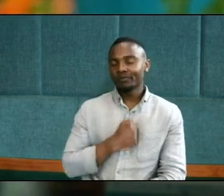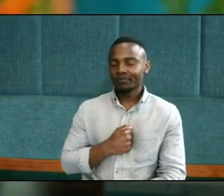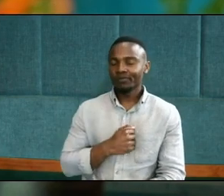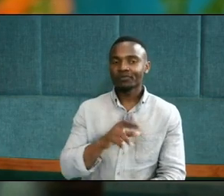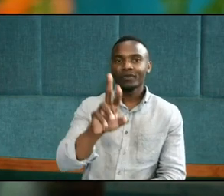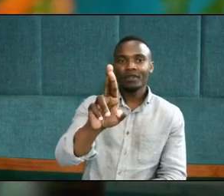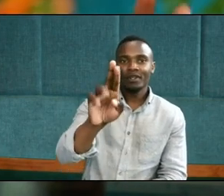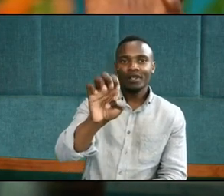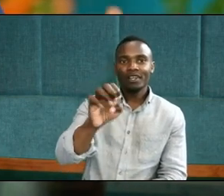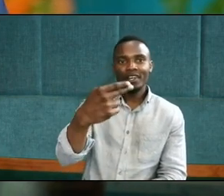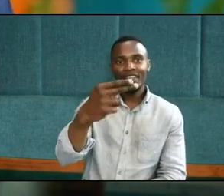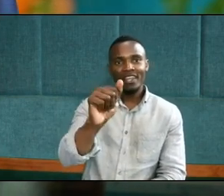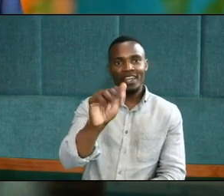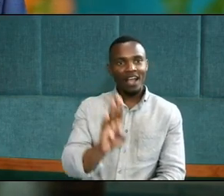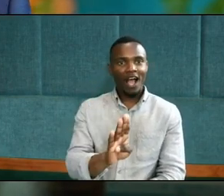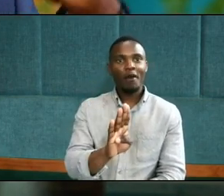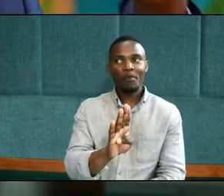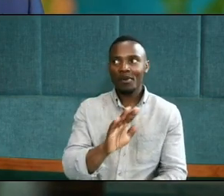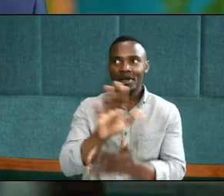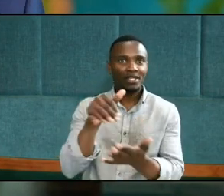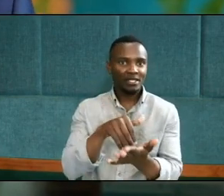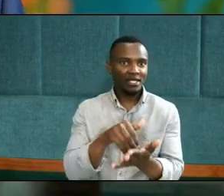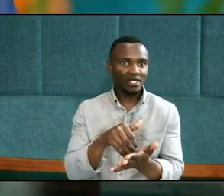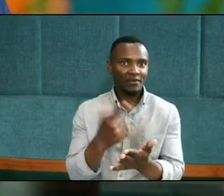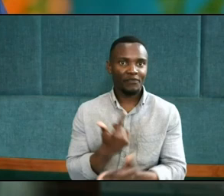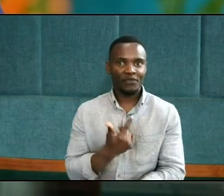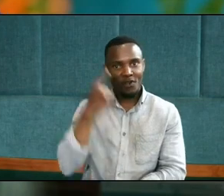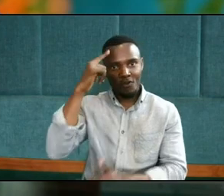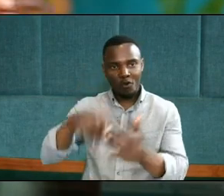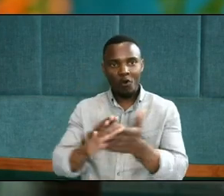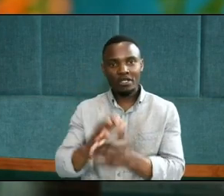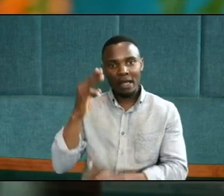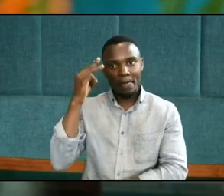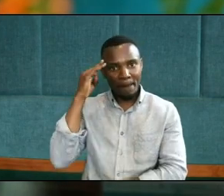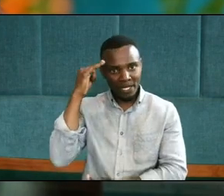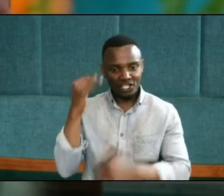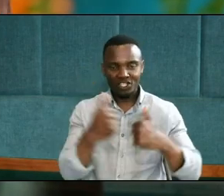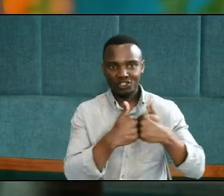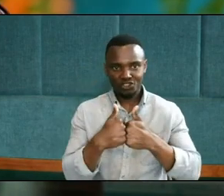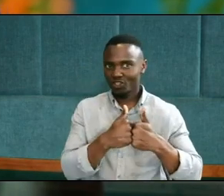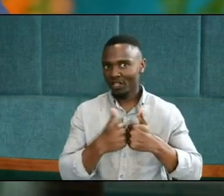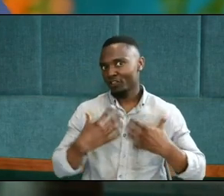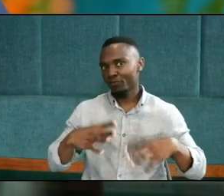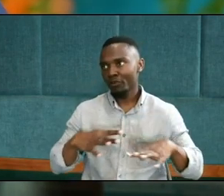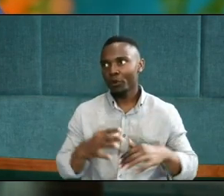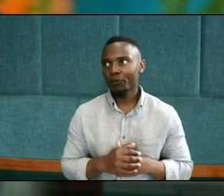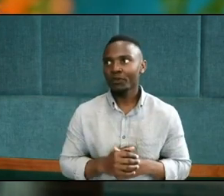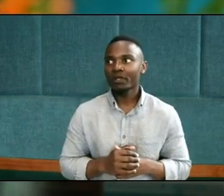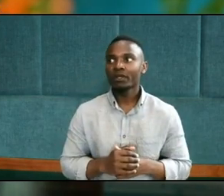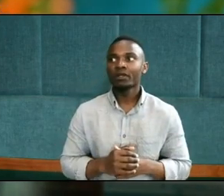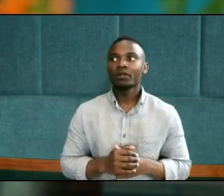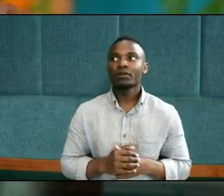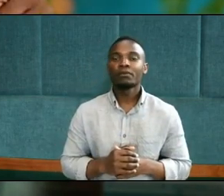had issues with their minds. So we are correcting people there, getting them back so that they can think about